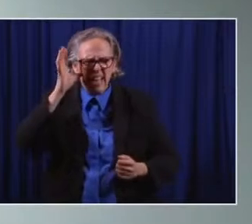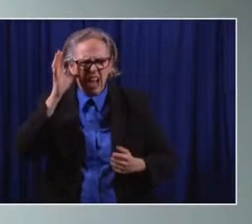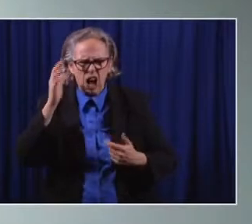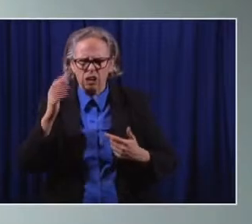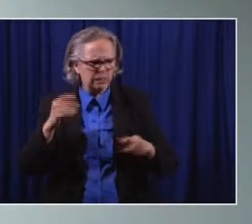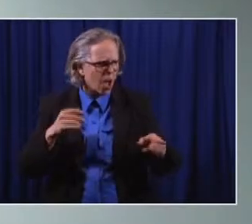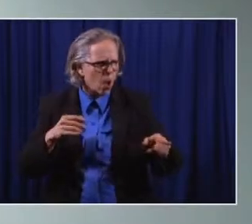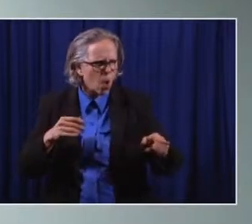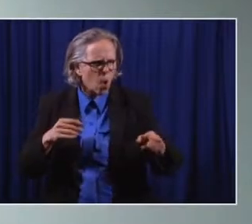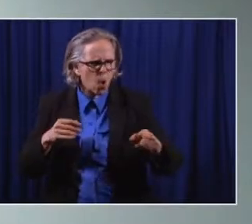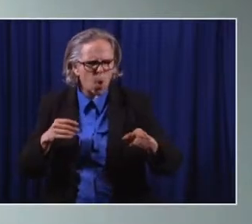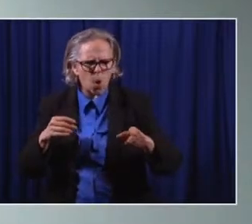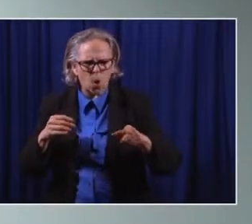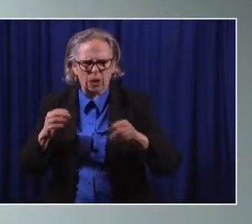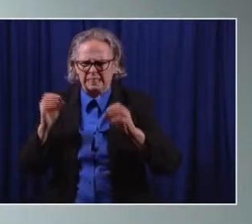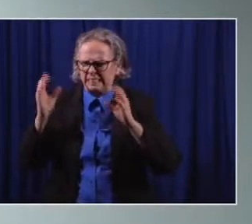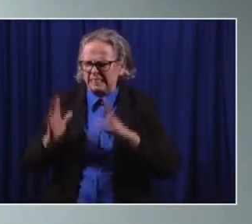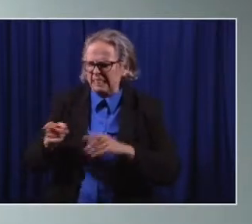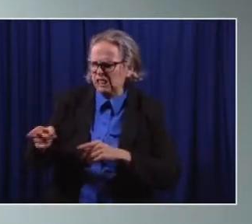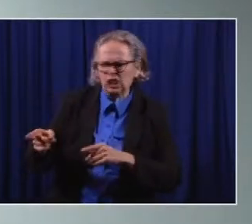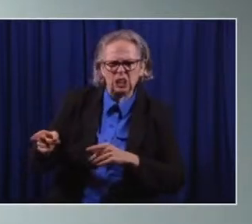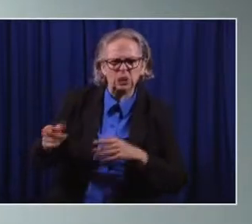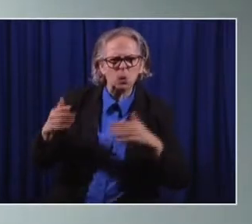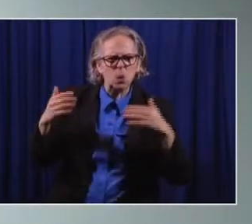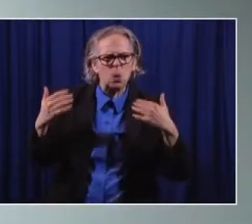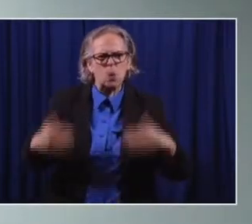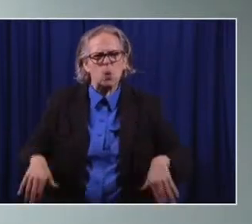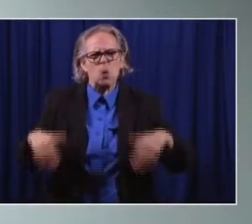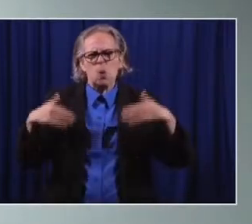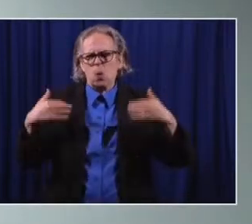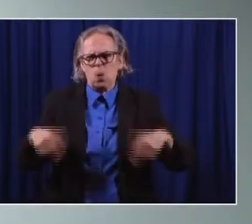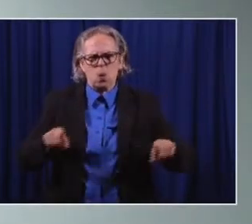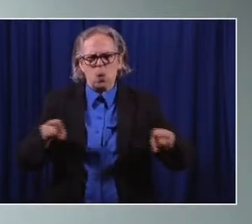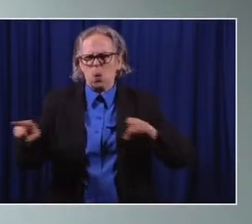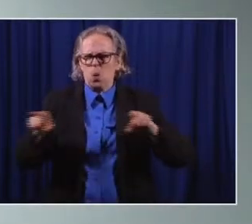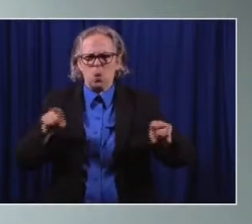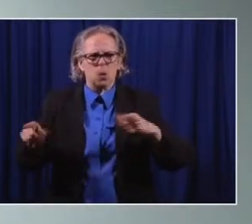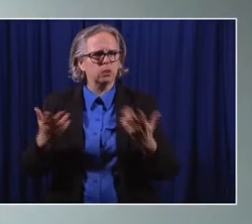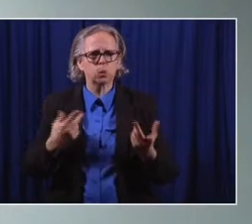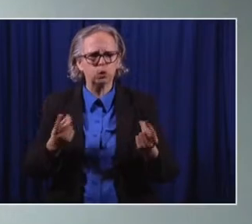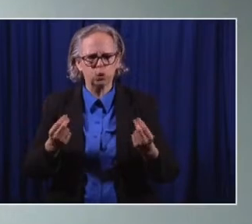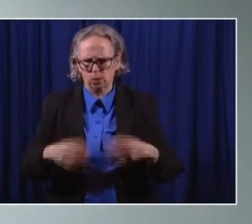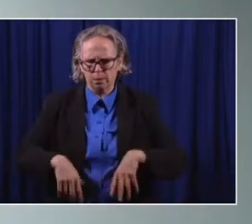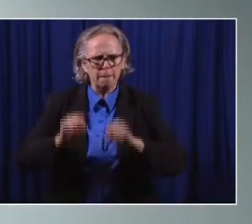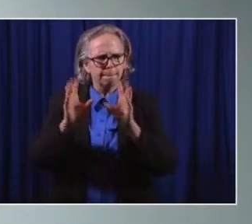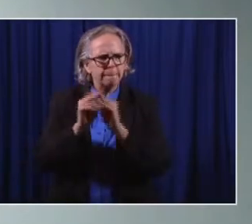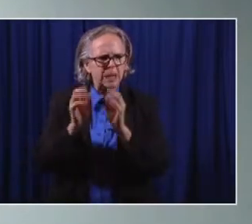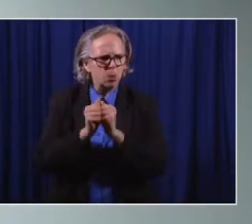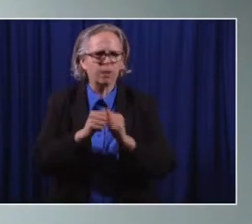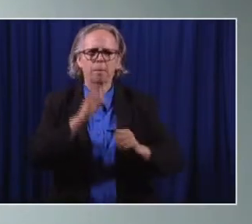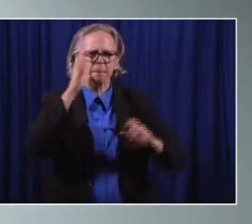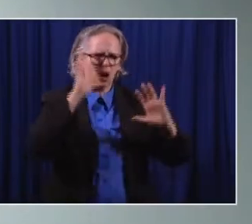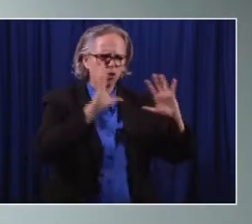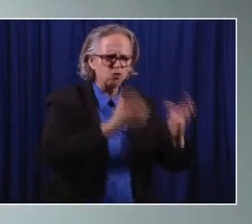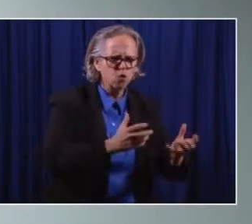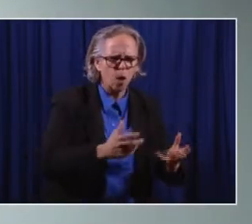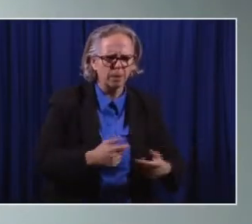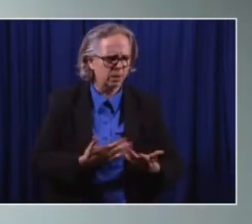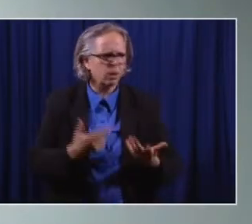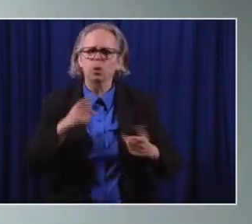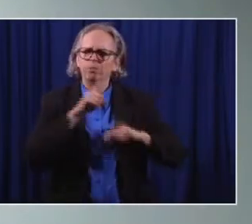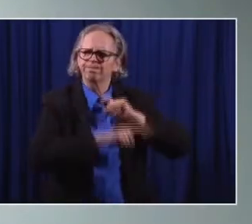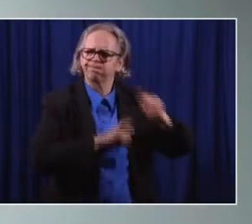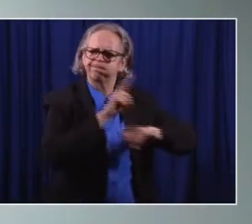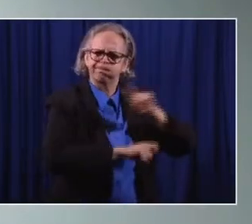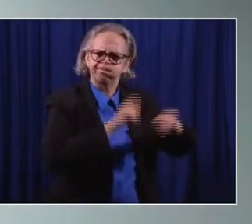to our team. We listened to our parents. We met with parent groups. We did surveys. And really, I would say 3/4 of our parents wanted